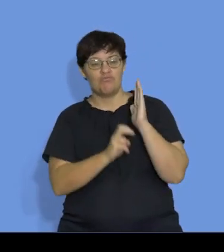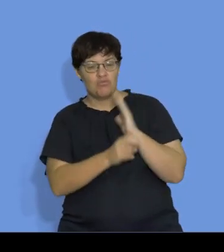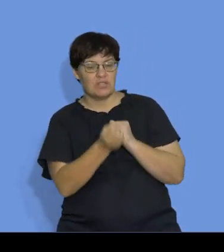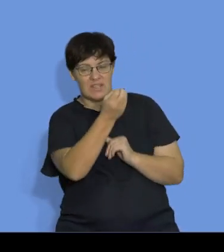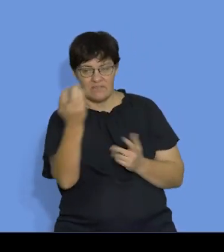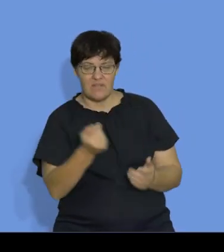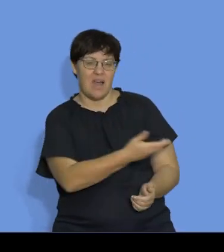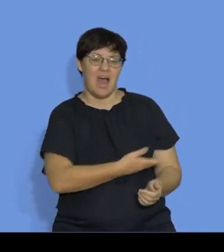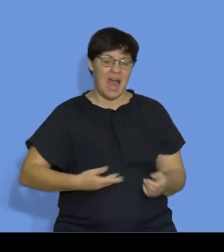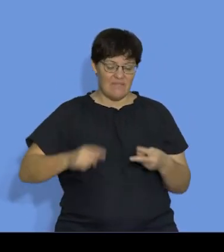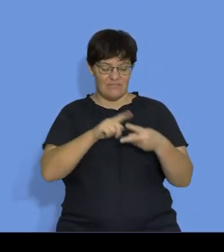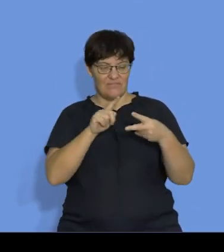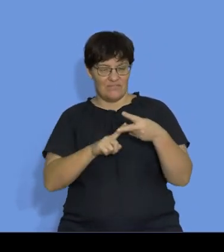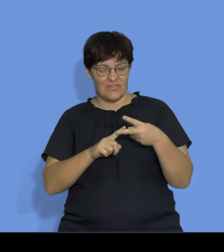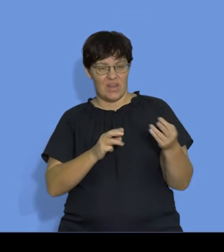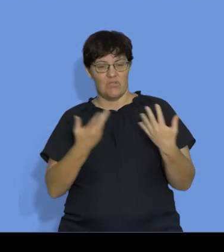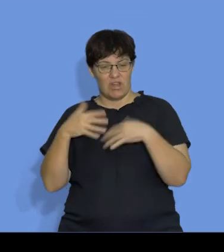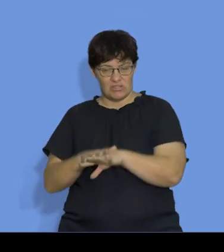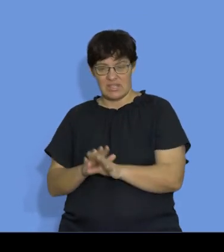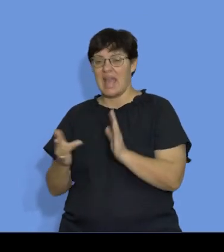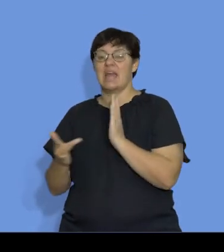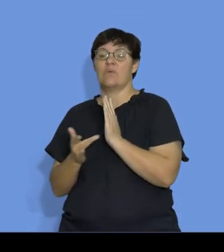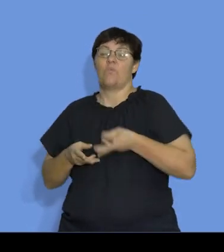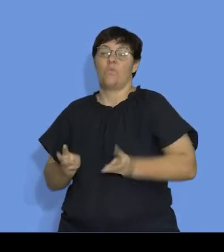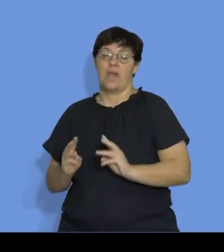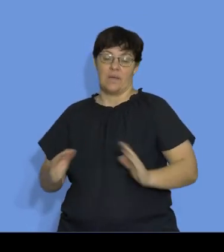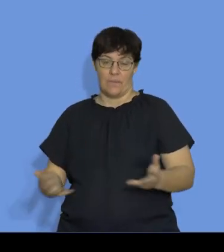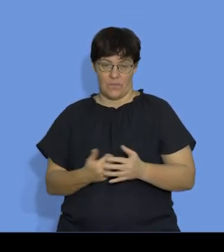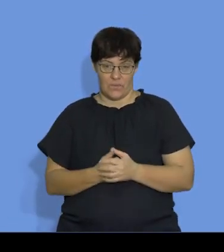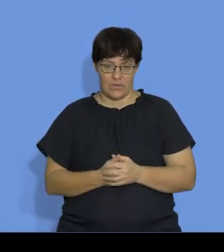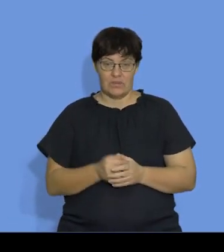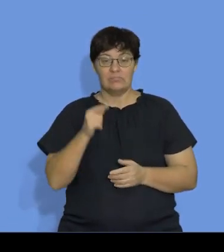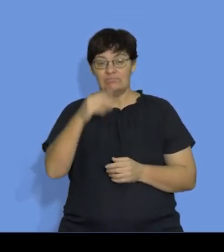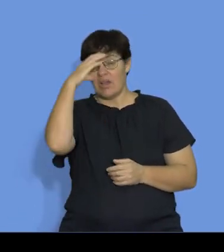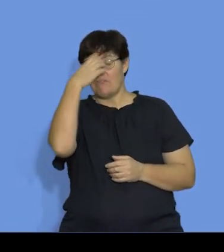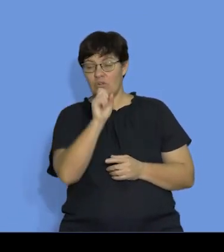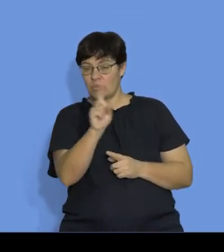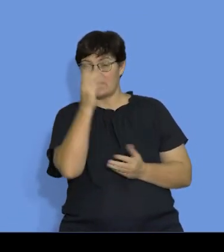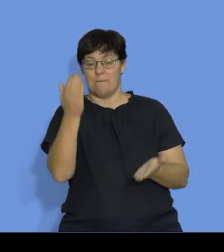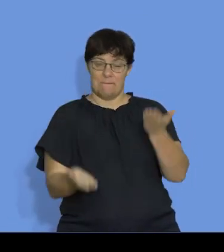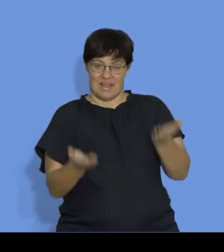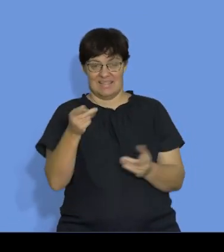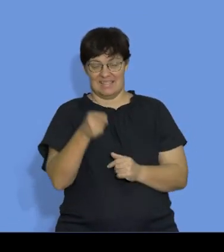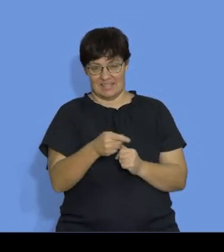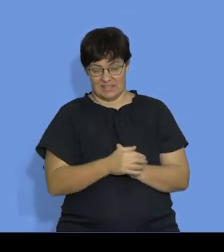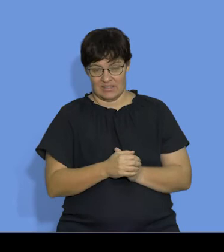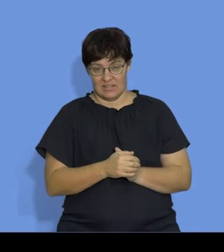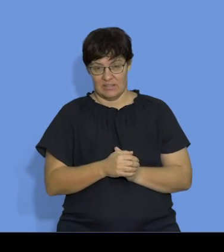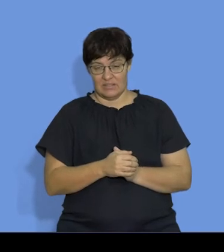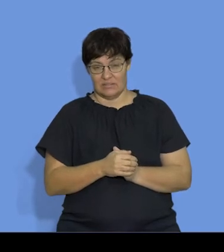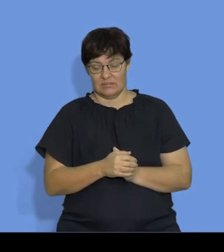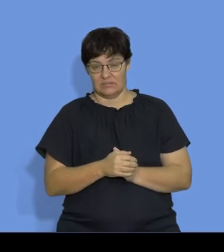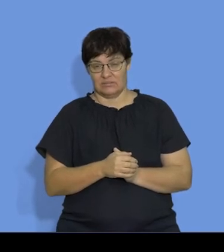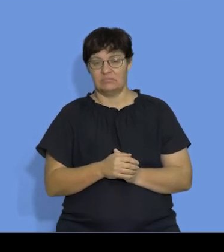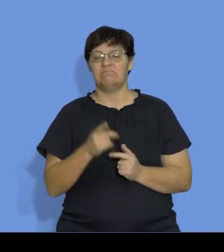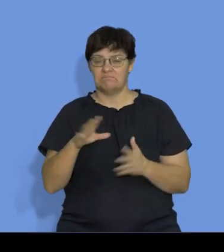reactions, and the technique, because this particular question focuses on the balancing part of it, which is a very a